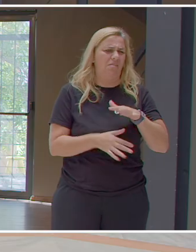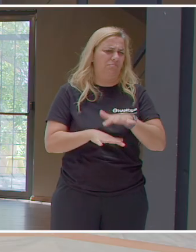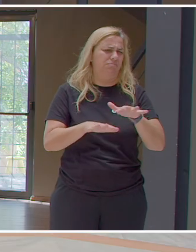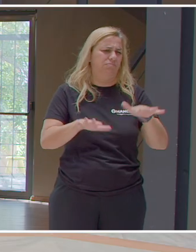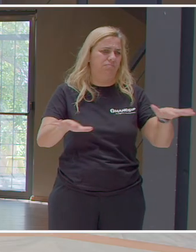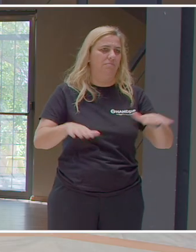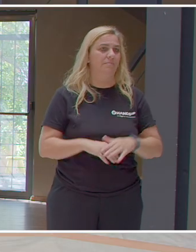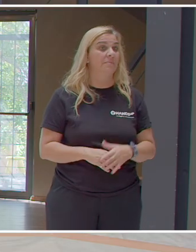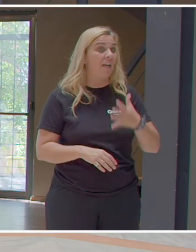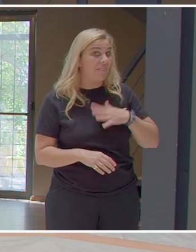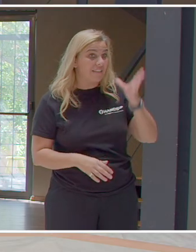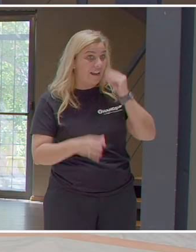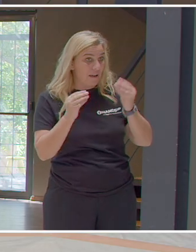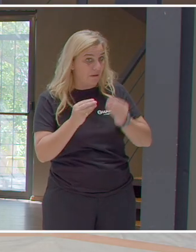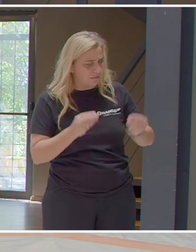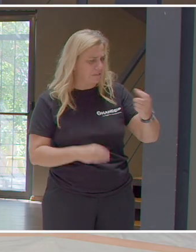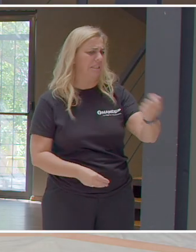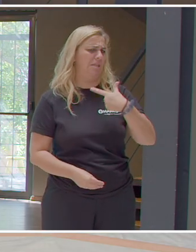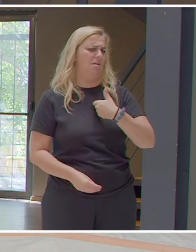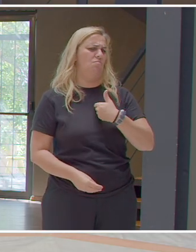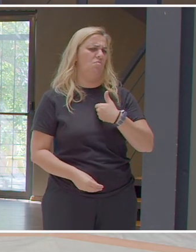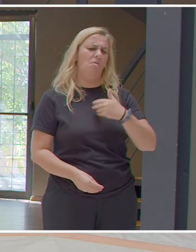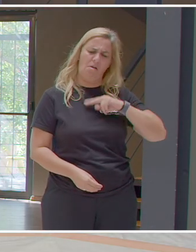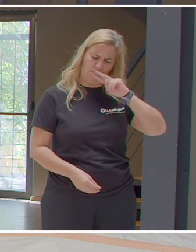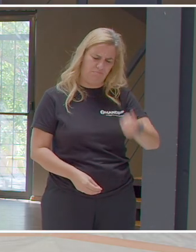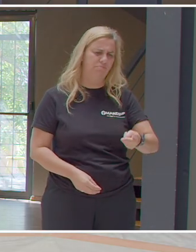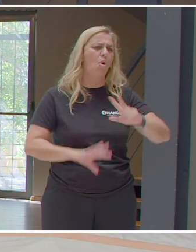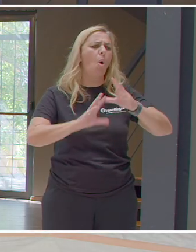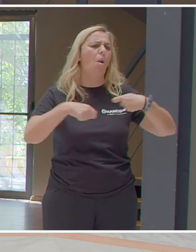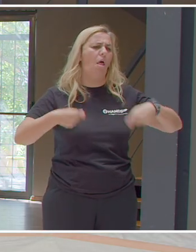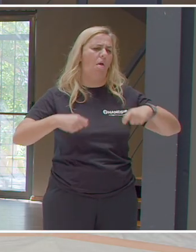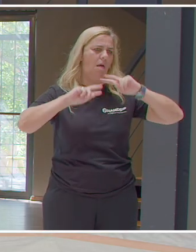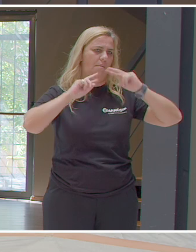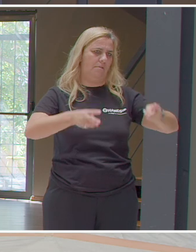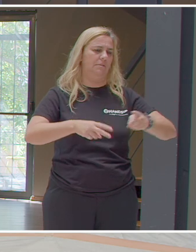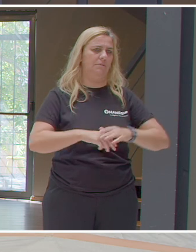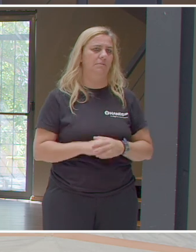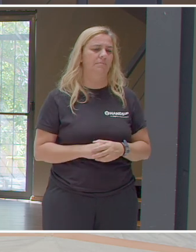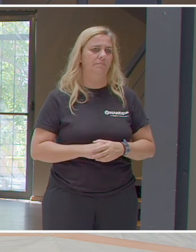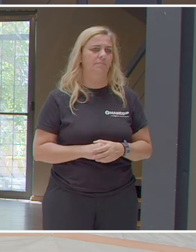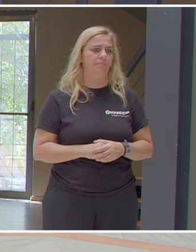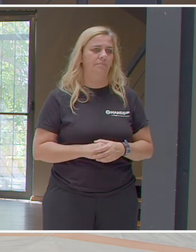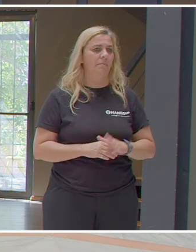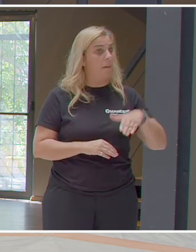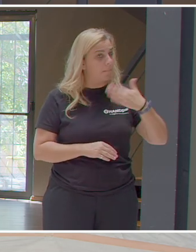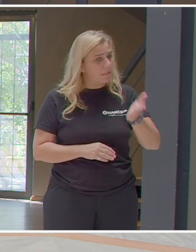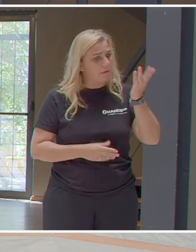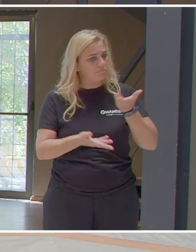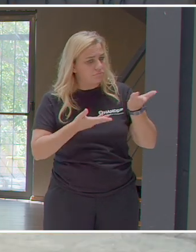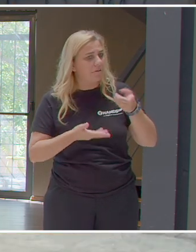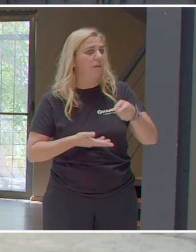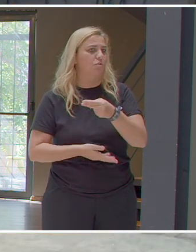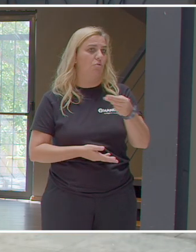to hear more about this, just text me, because this would be very excessive. And then we can talk more